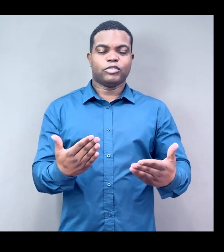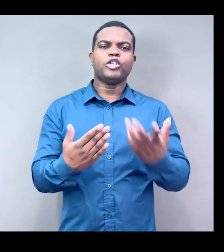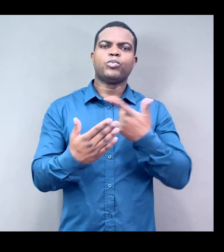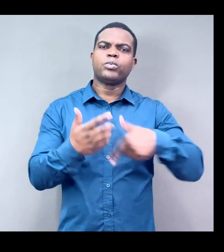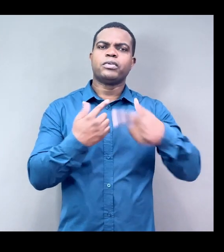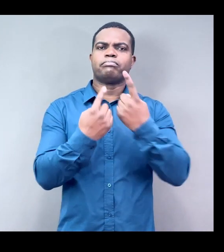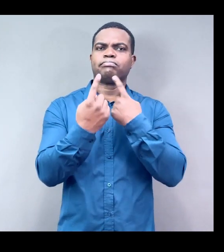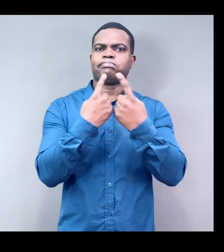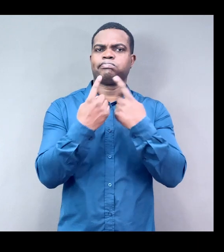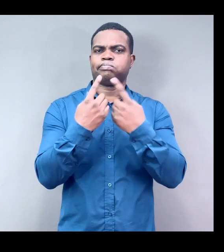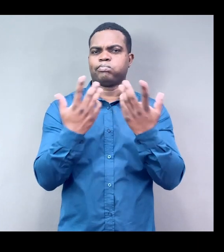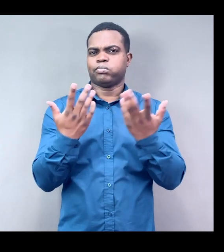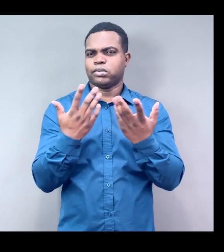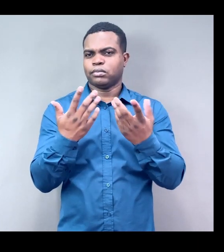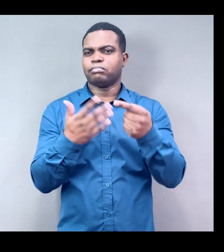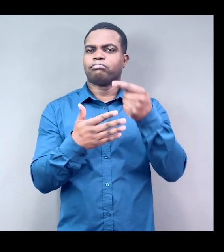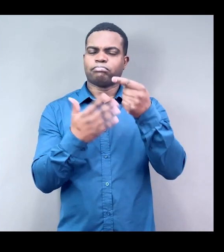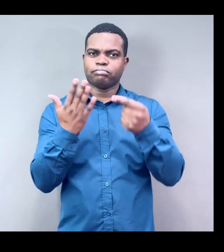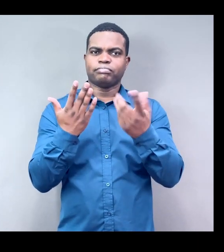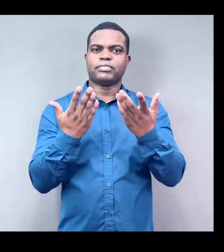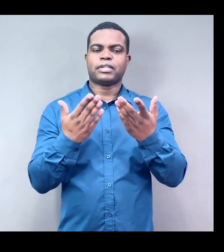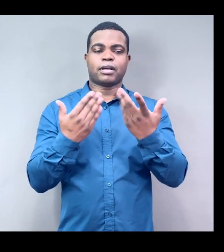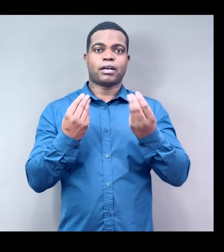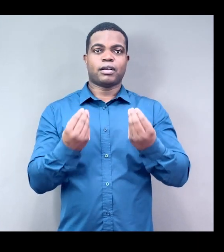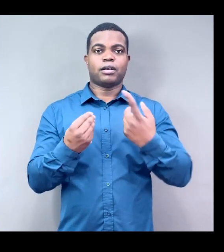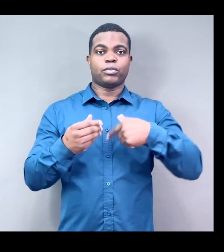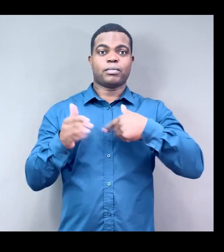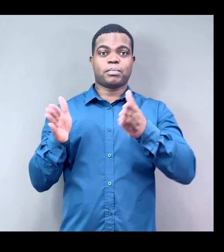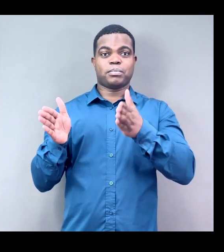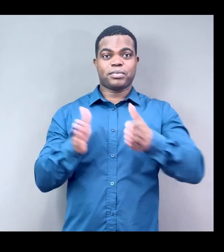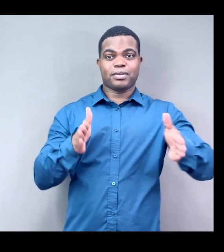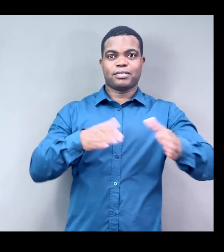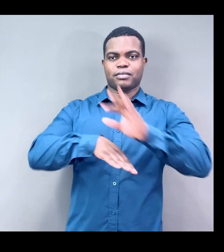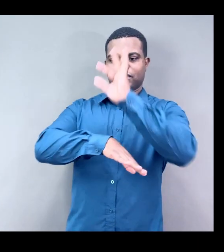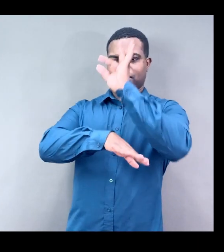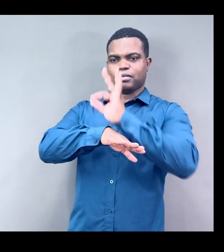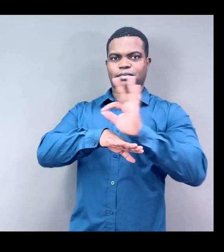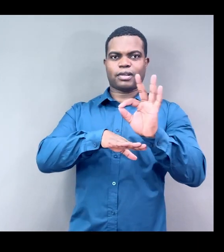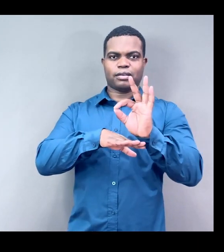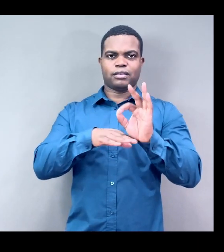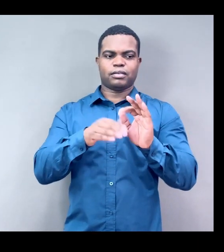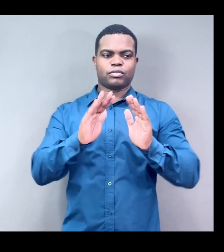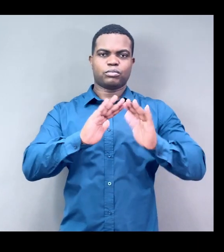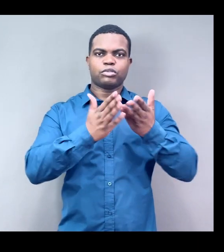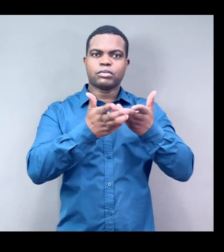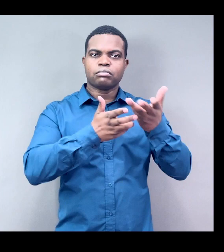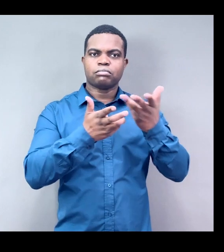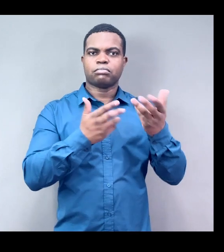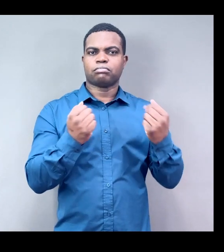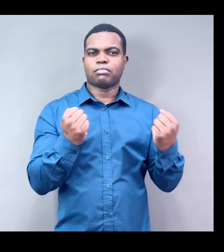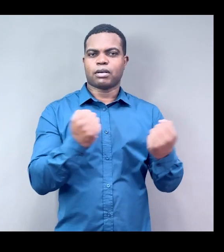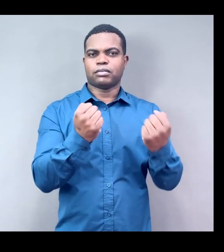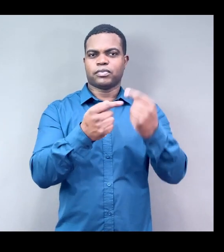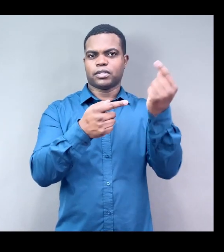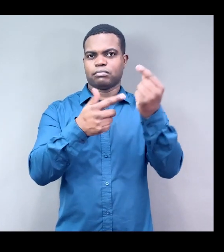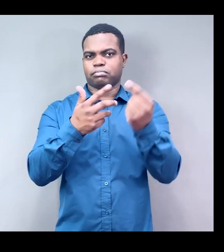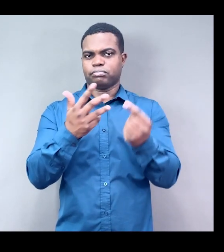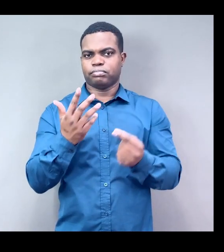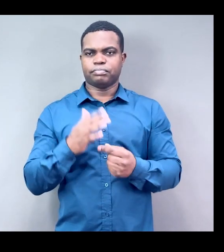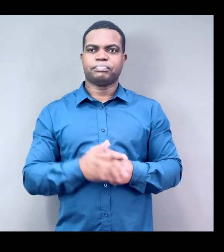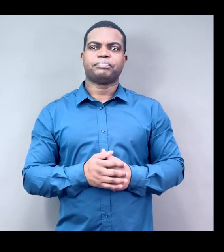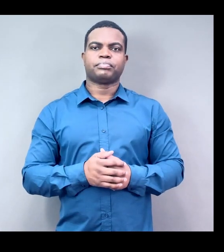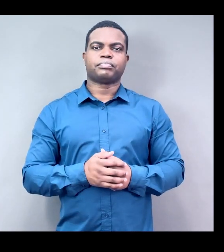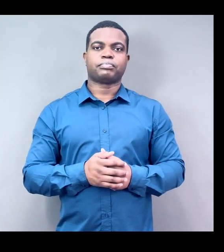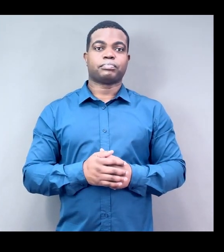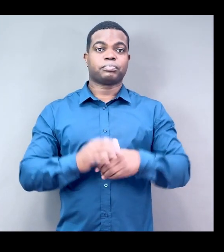course. In this module, we are going to be discussing designing and planning community engagement